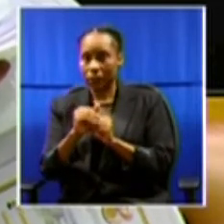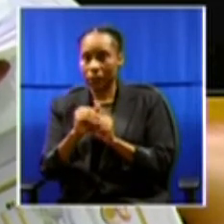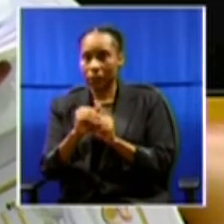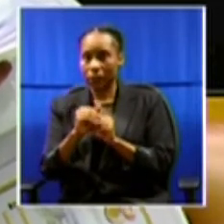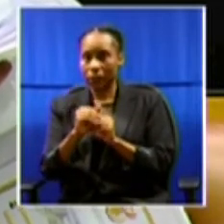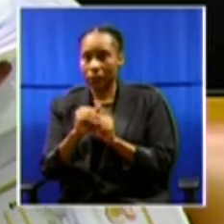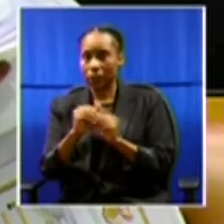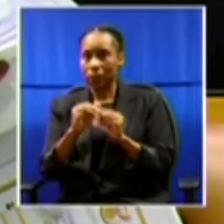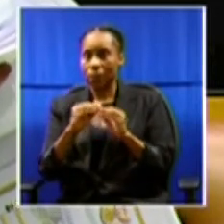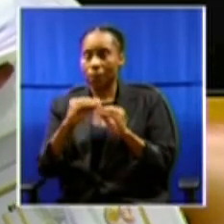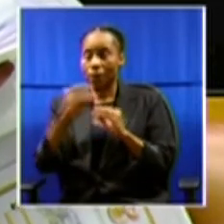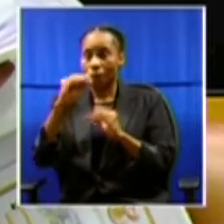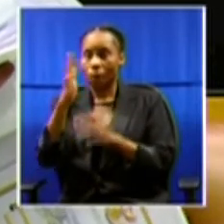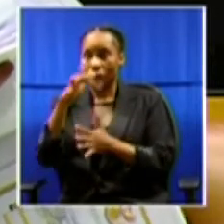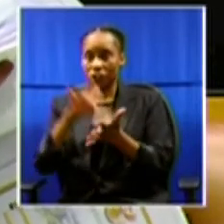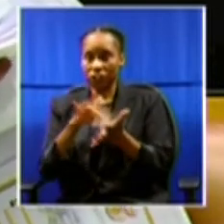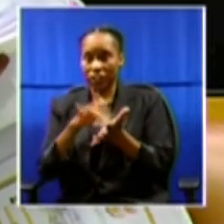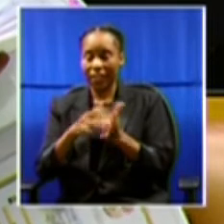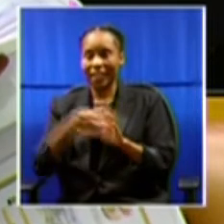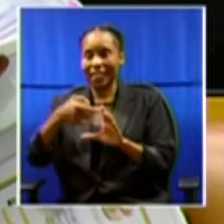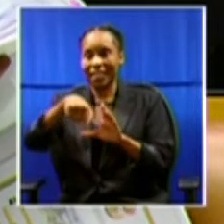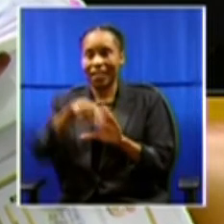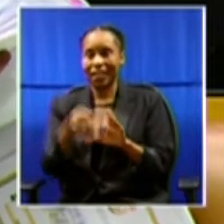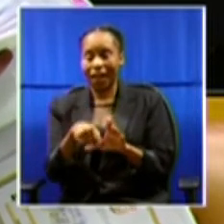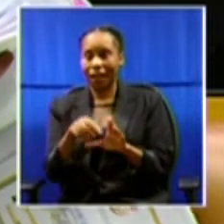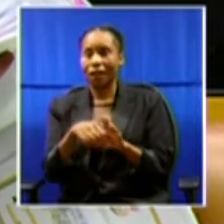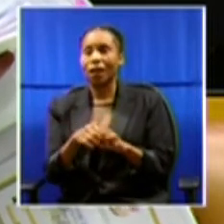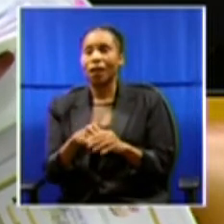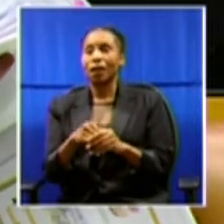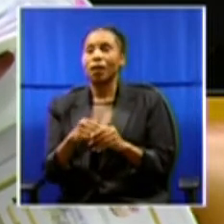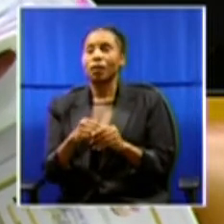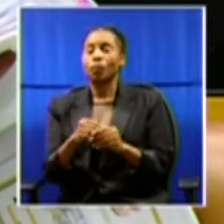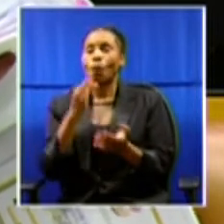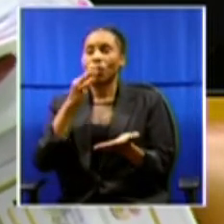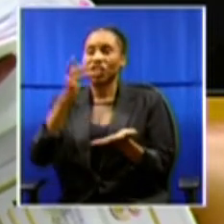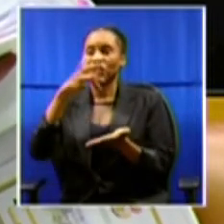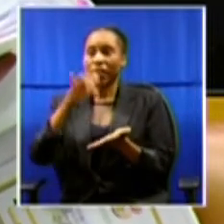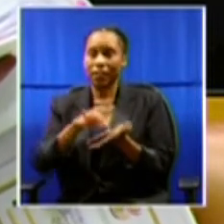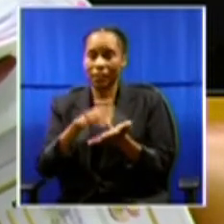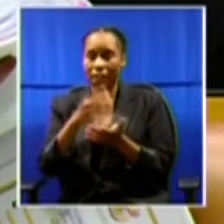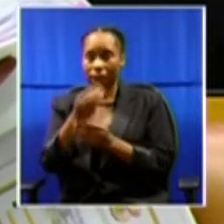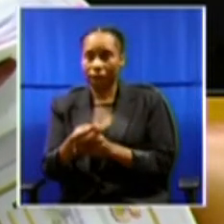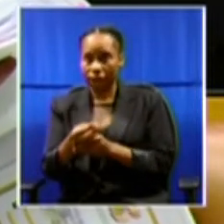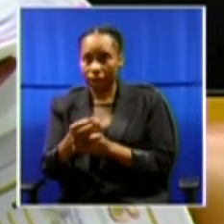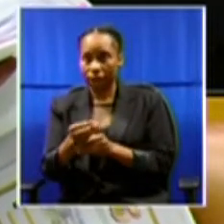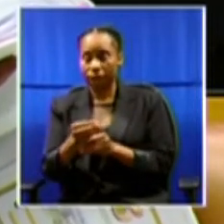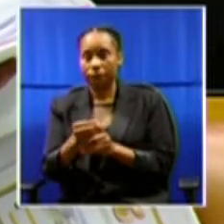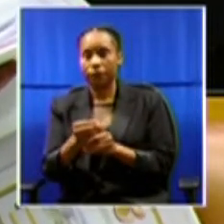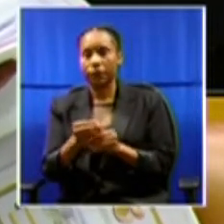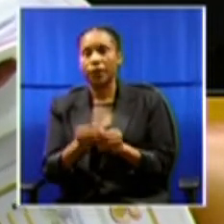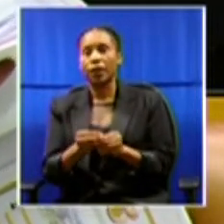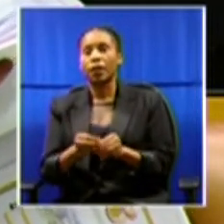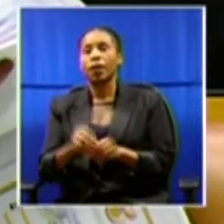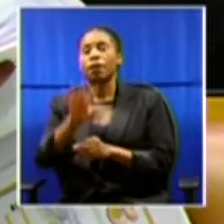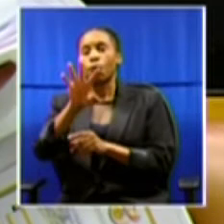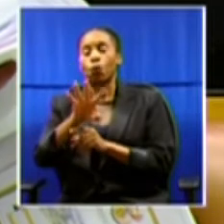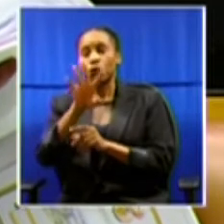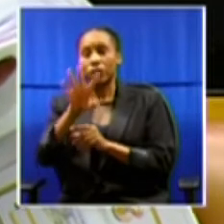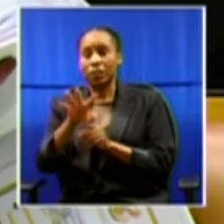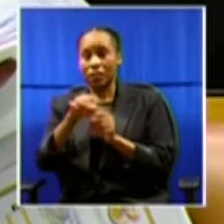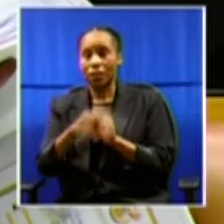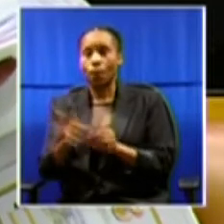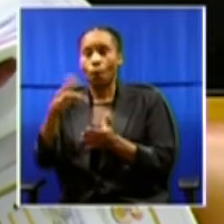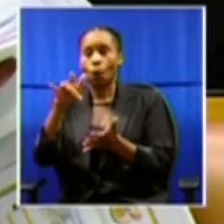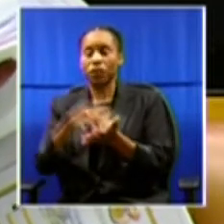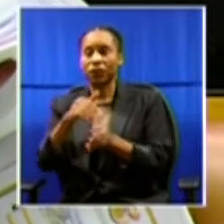been internal and were taking people from outside. And then there are 40 lateral explosive posts that were